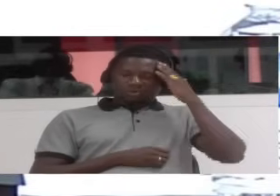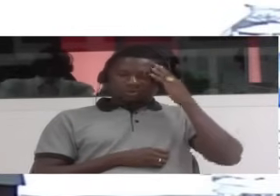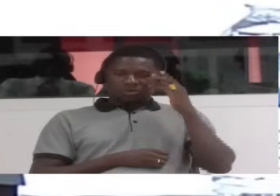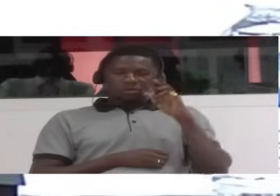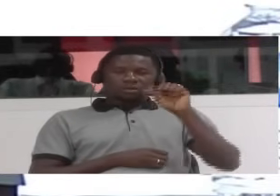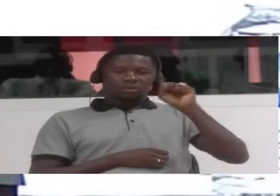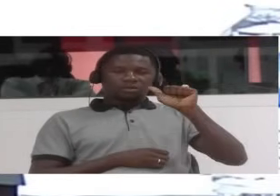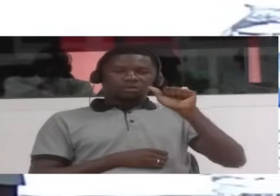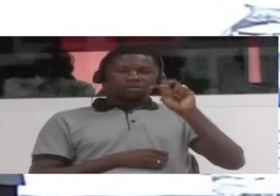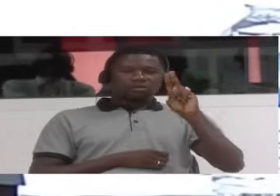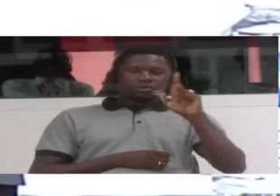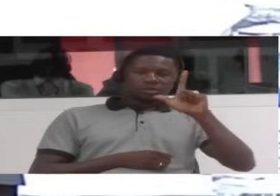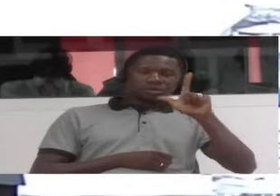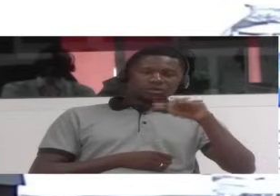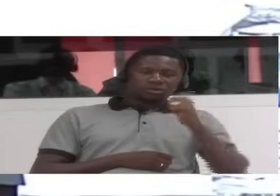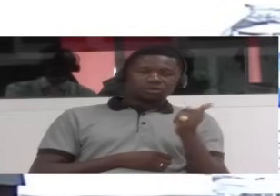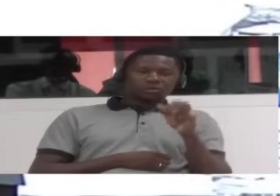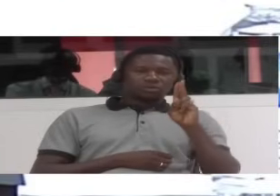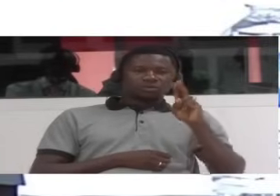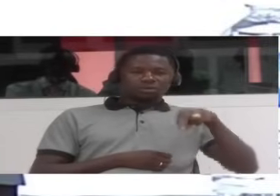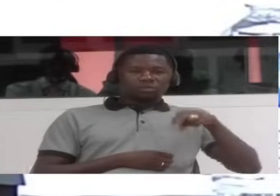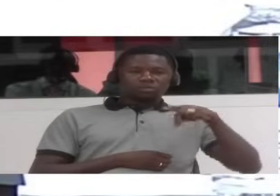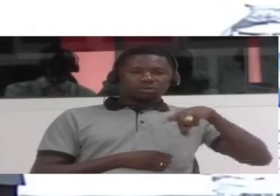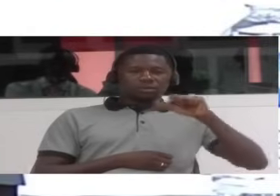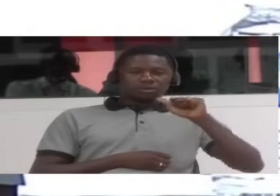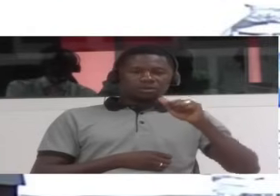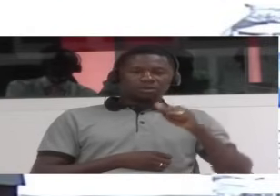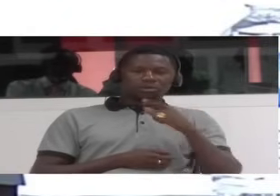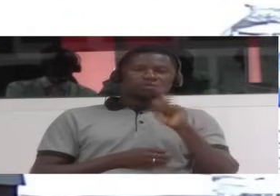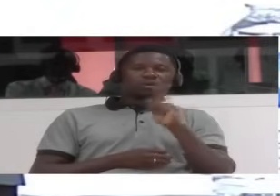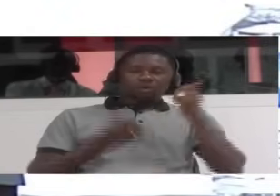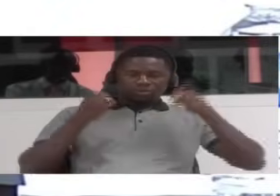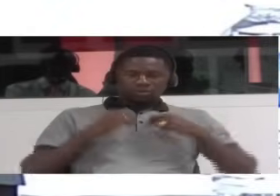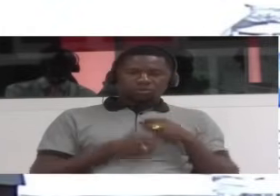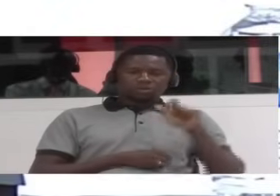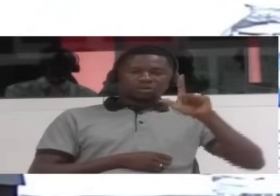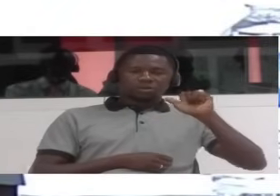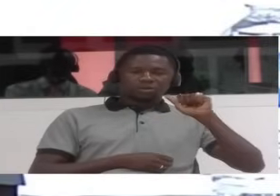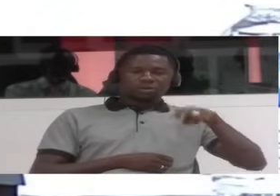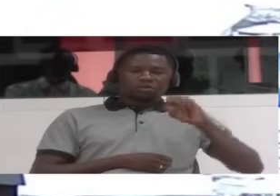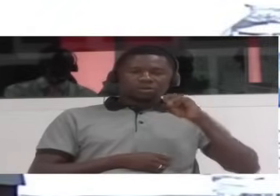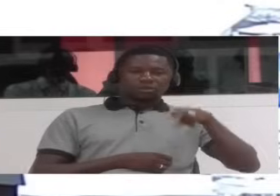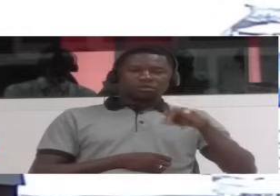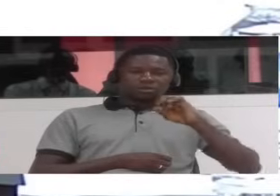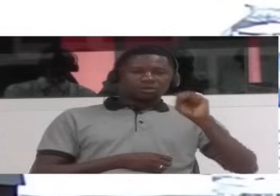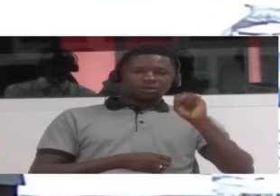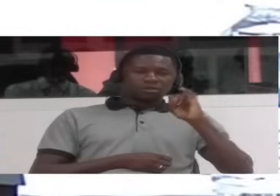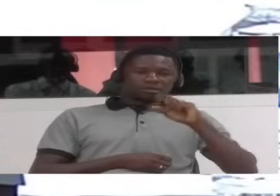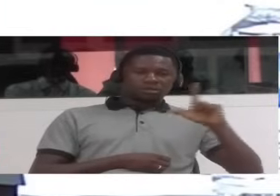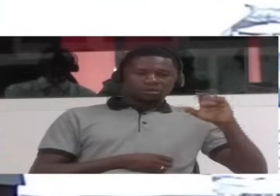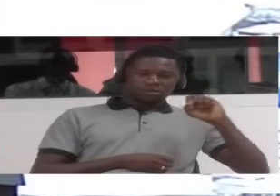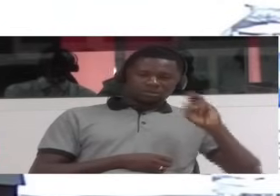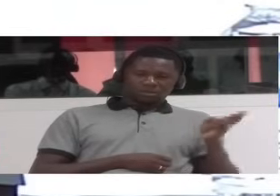Lamin Sila? Lamin Sila is in the army. Mbarambup? Mbarambup, he left the army long time.